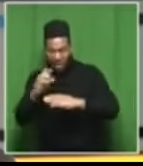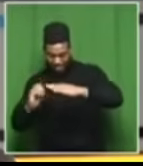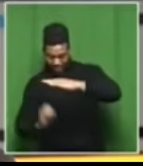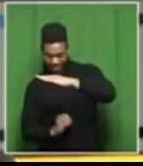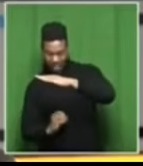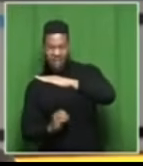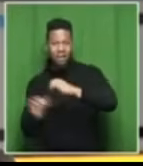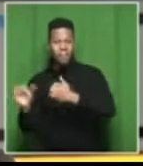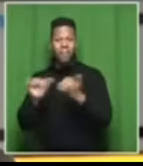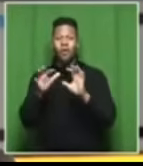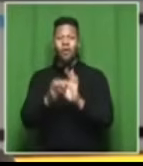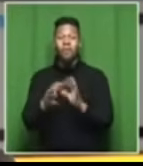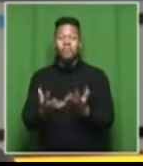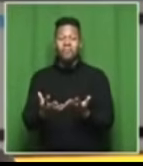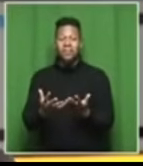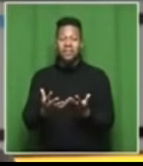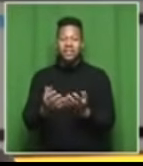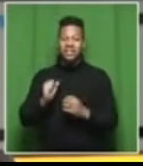matchsticks to keep their eyes open, but...